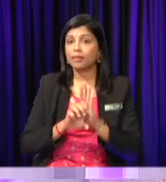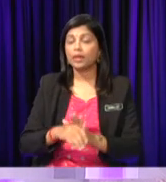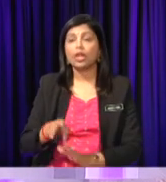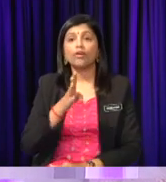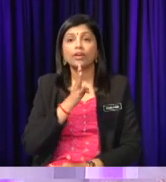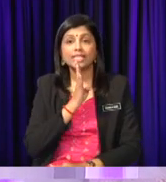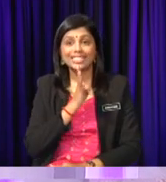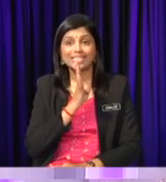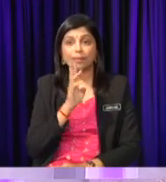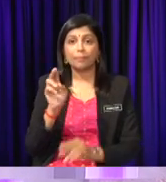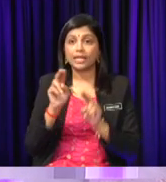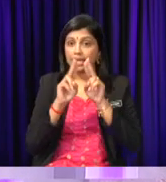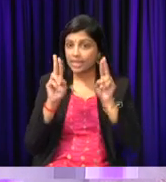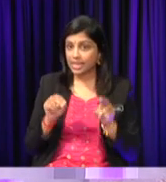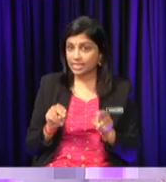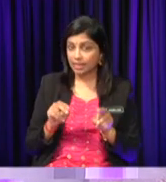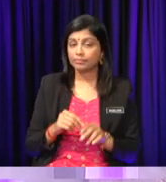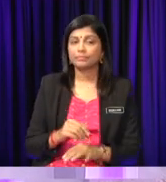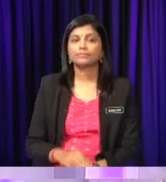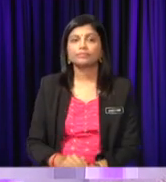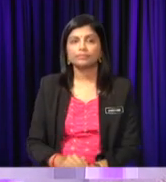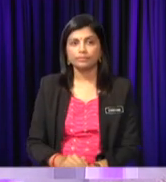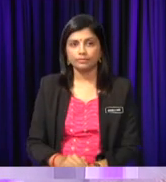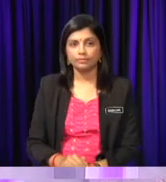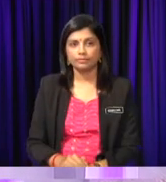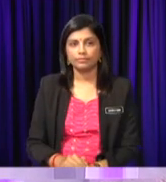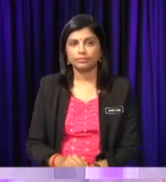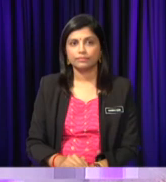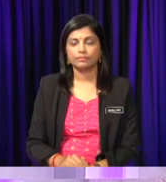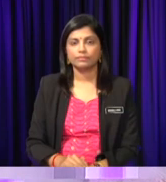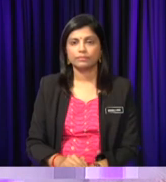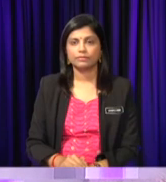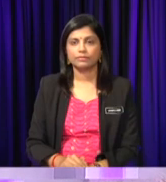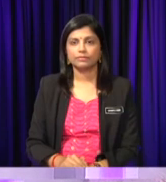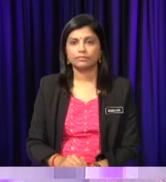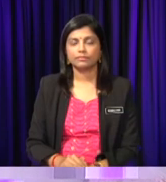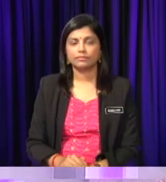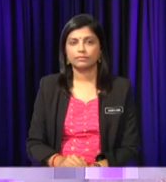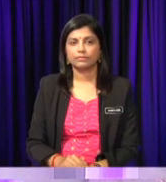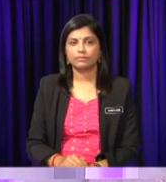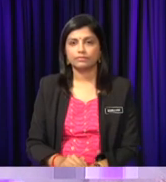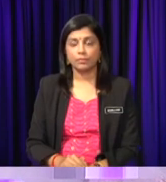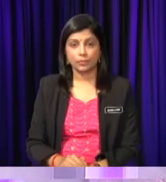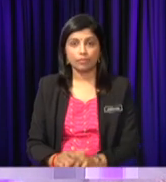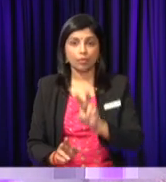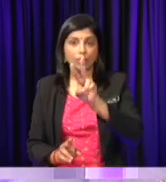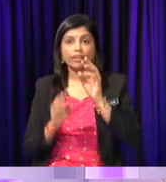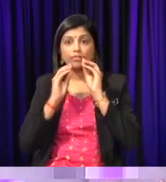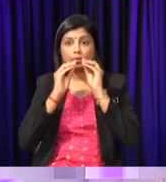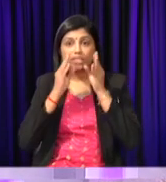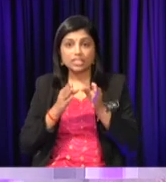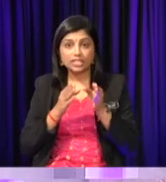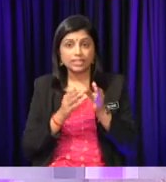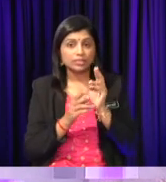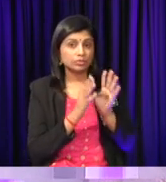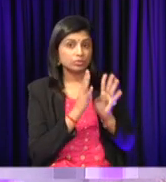in a speaking examination, right? There would be an interlocutor, that was you, and an examiner who just sits and watches, like me just now. All right,